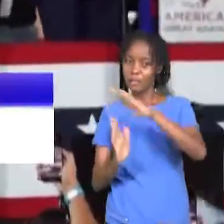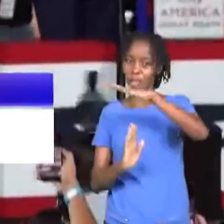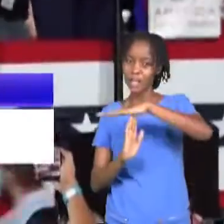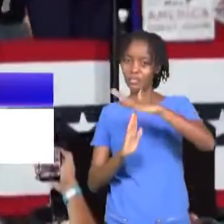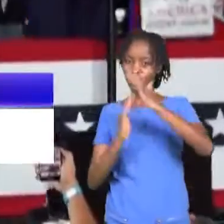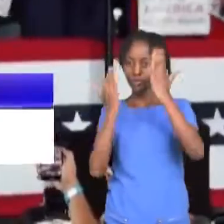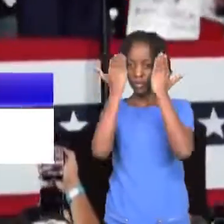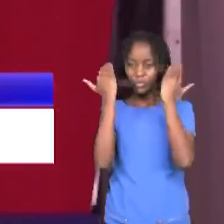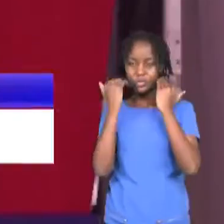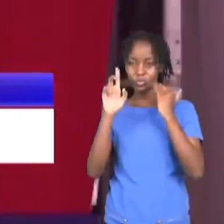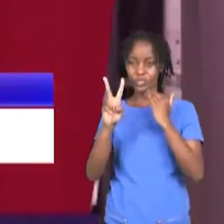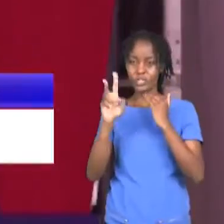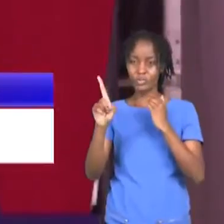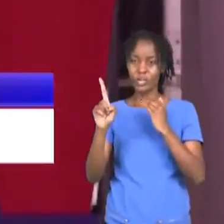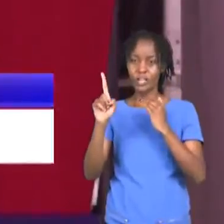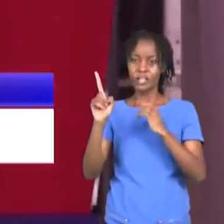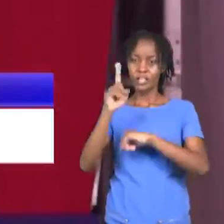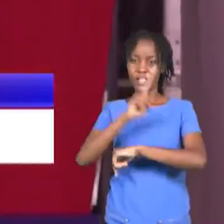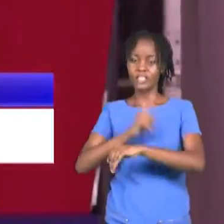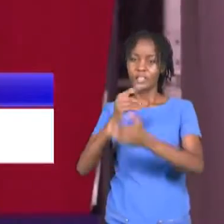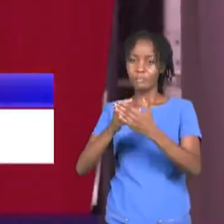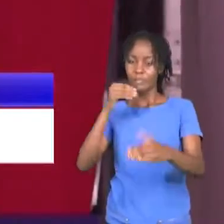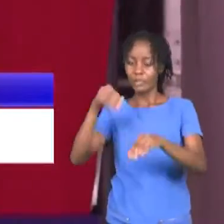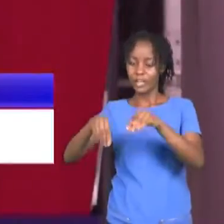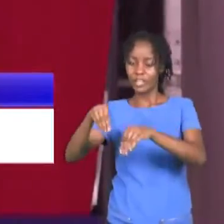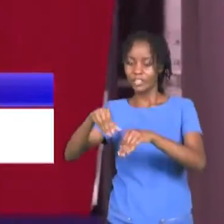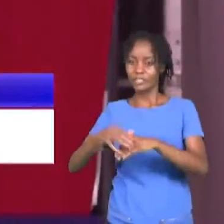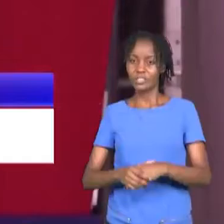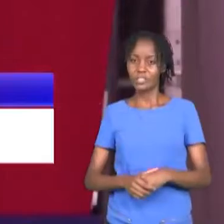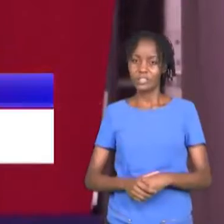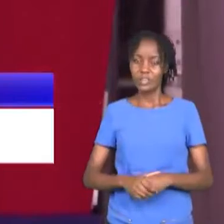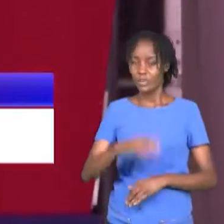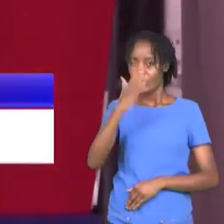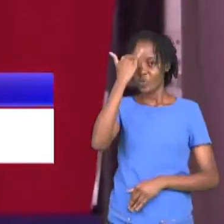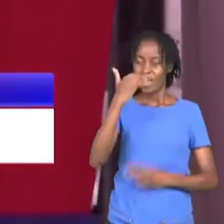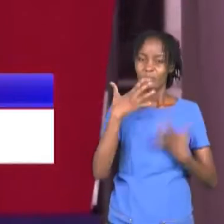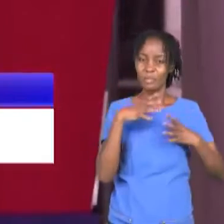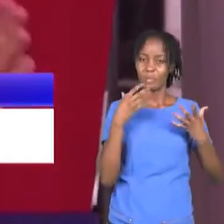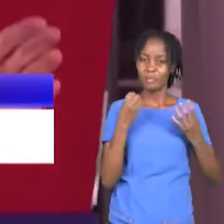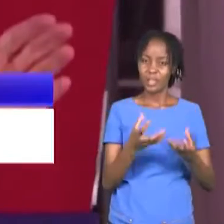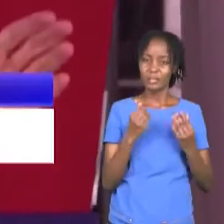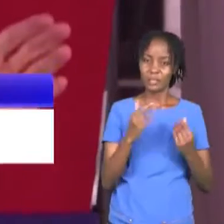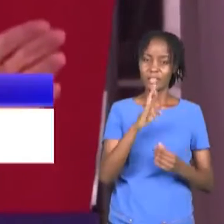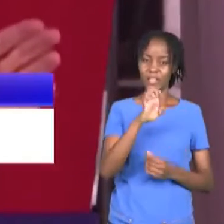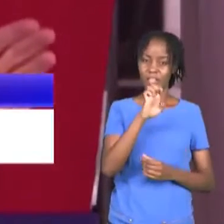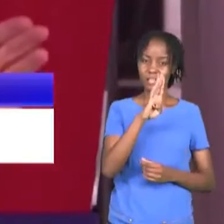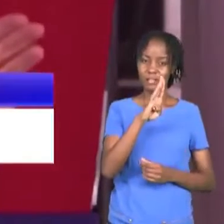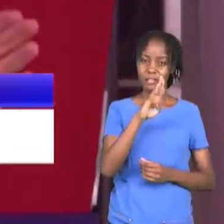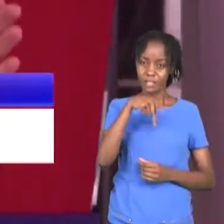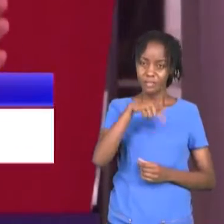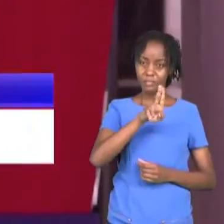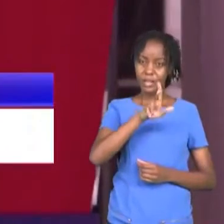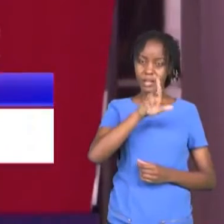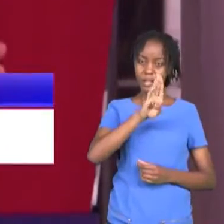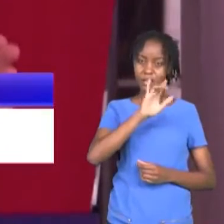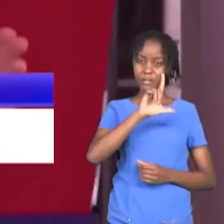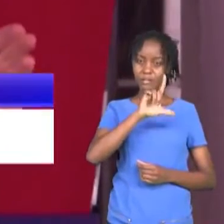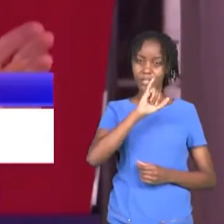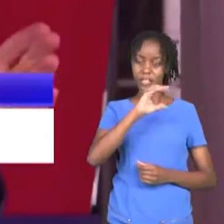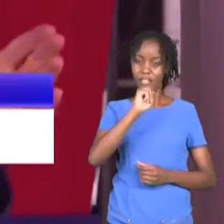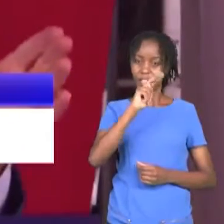elections. Why do so many Republicans today have time to hold a